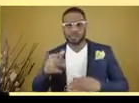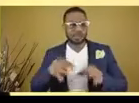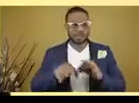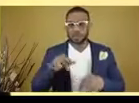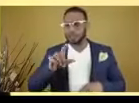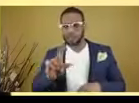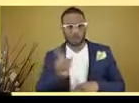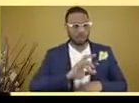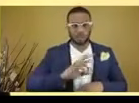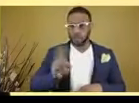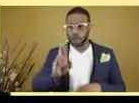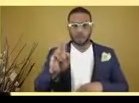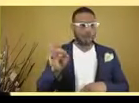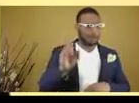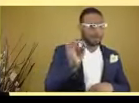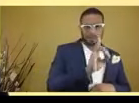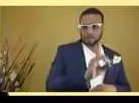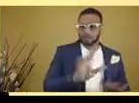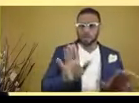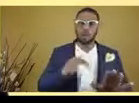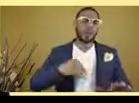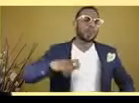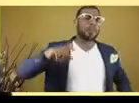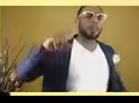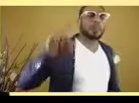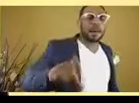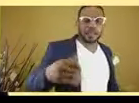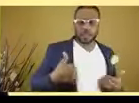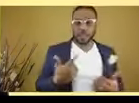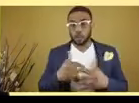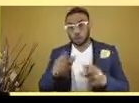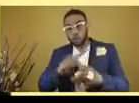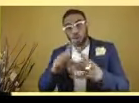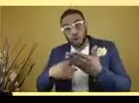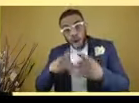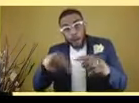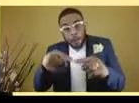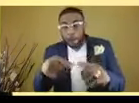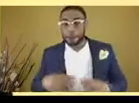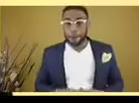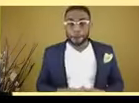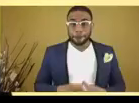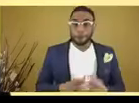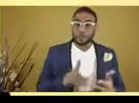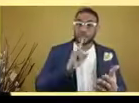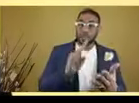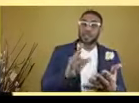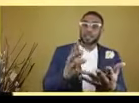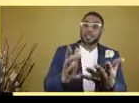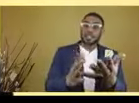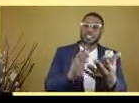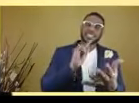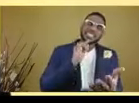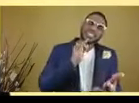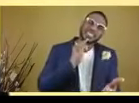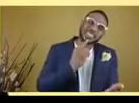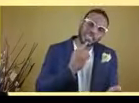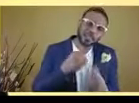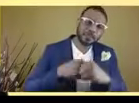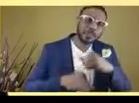and Democrats. We must have what you all are talking about is this serious and